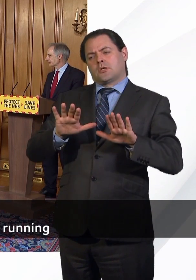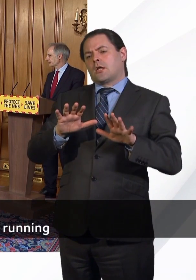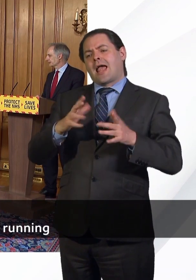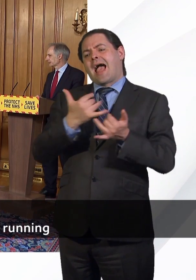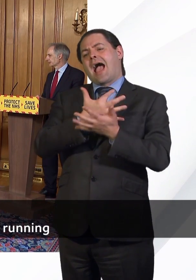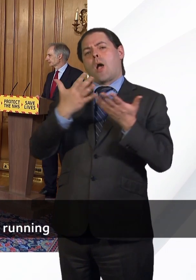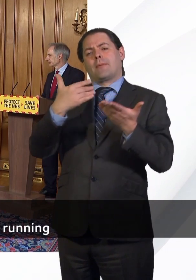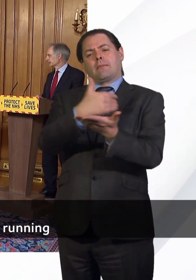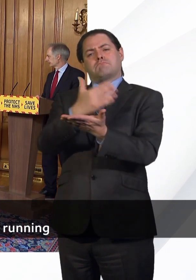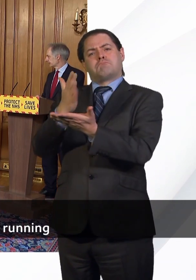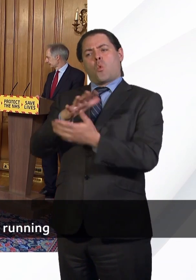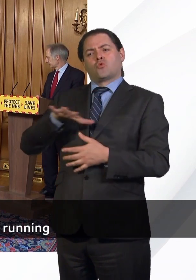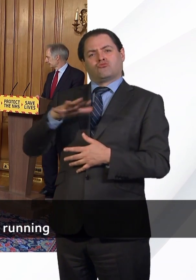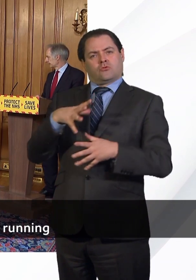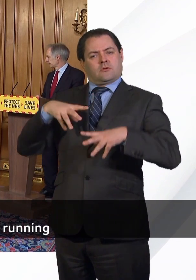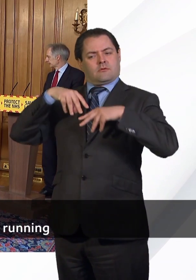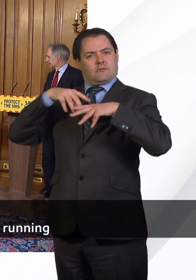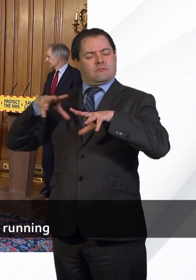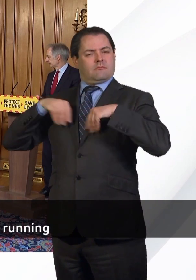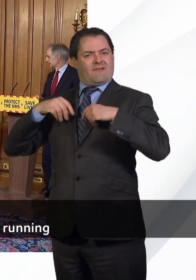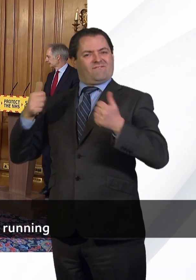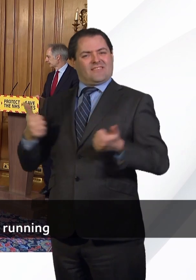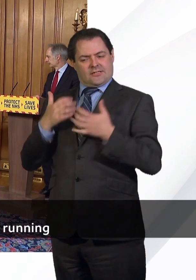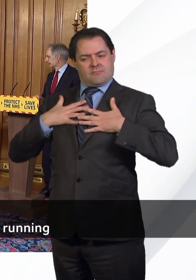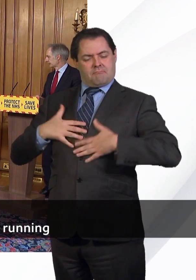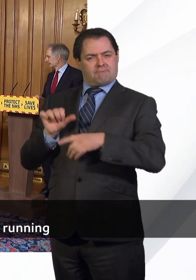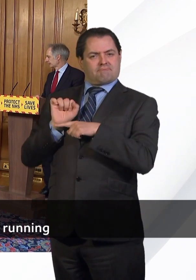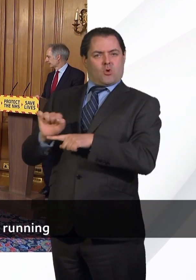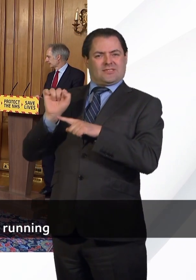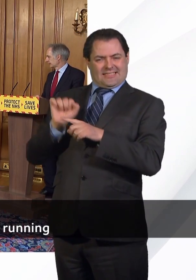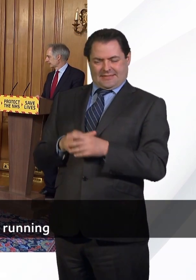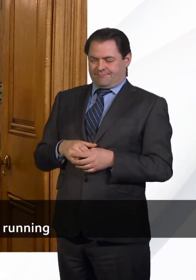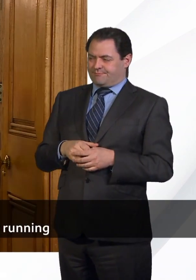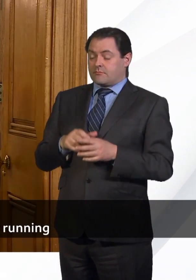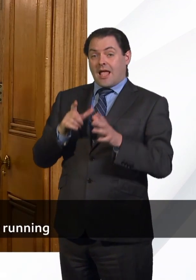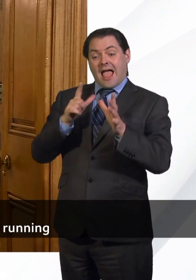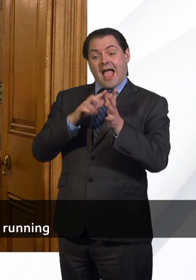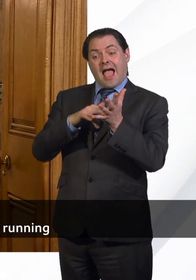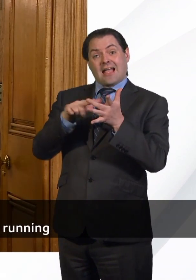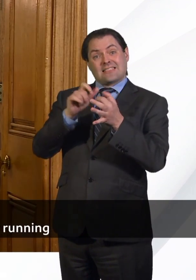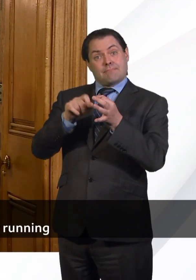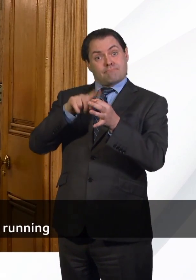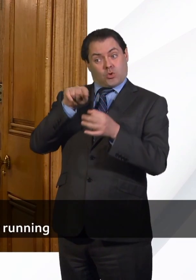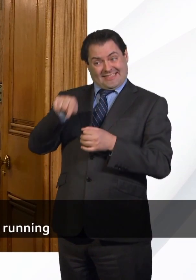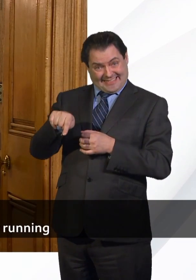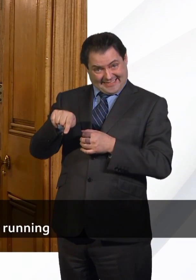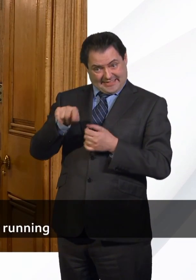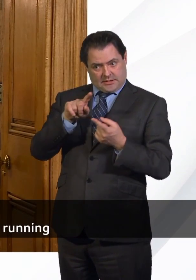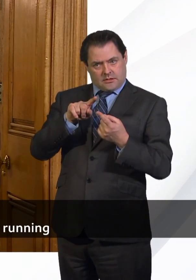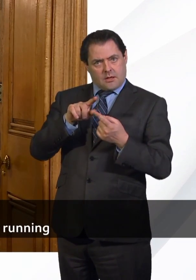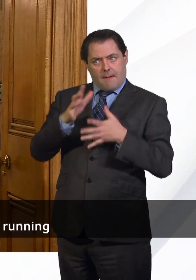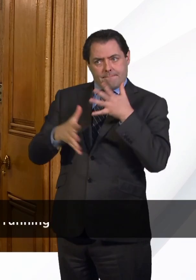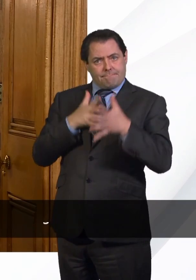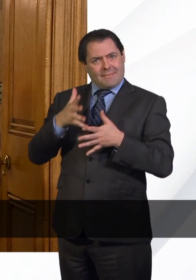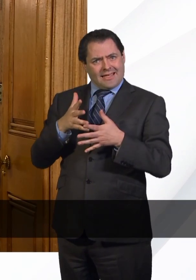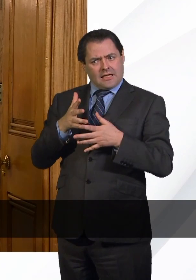who have the antibodies. The test for whether the antibodies are there, the effect of the antibodies on your